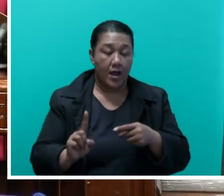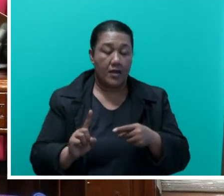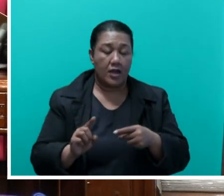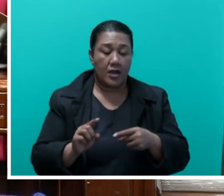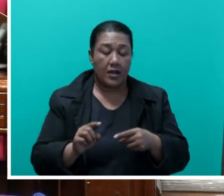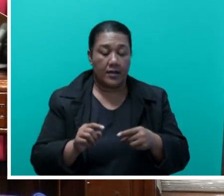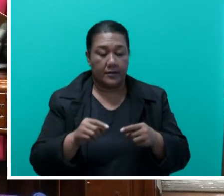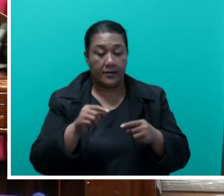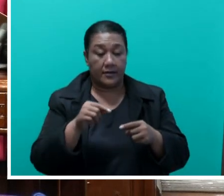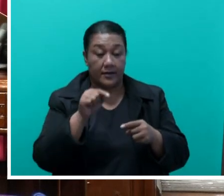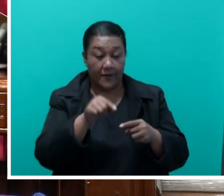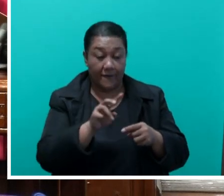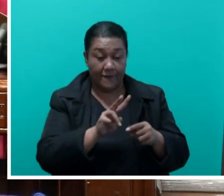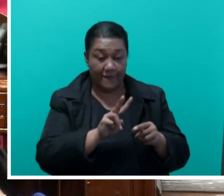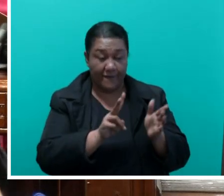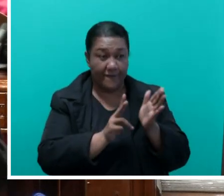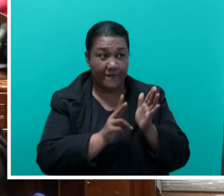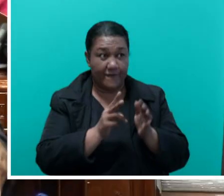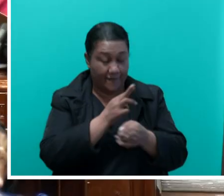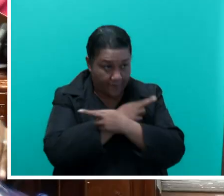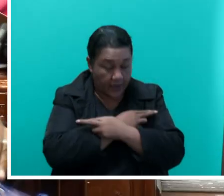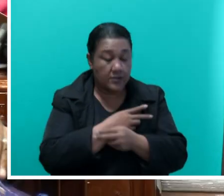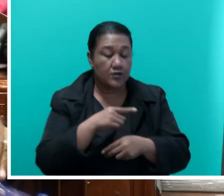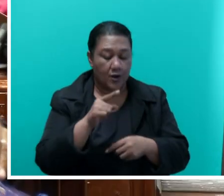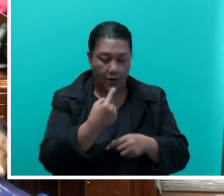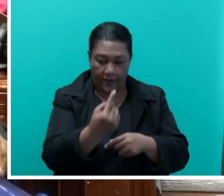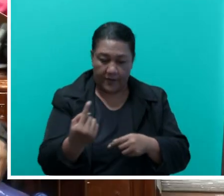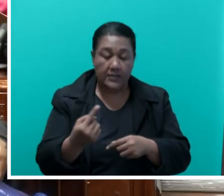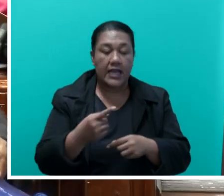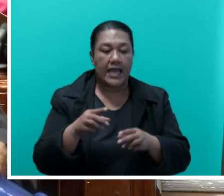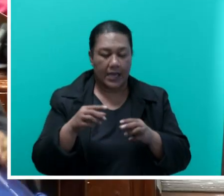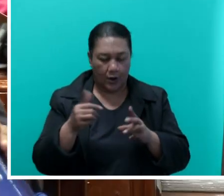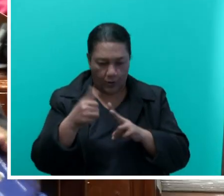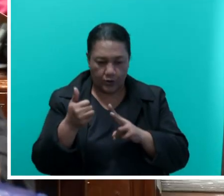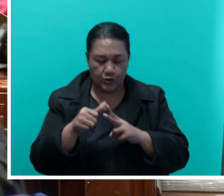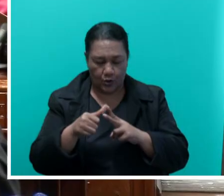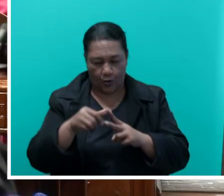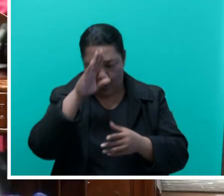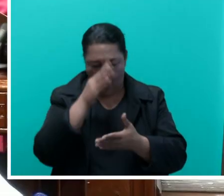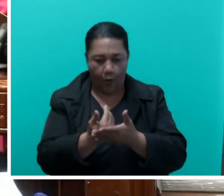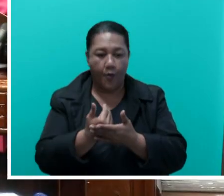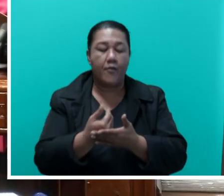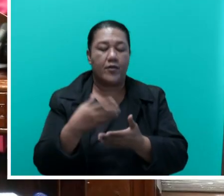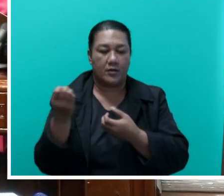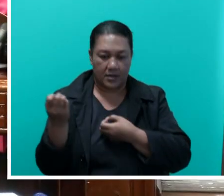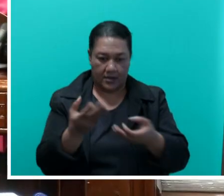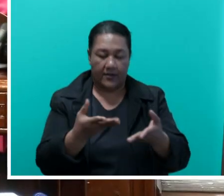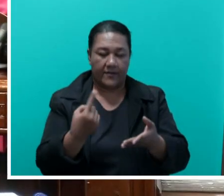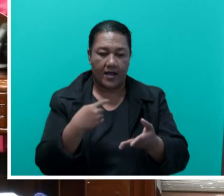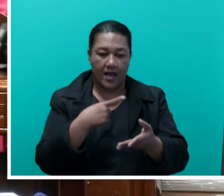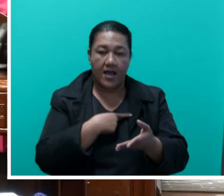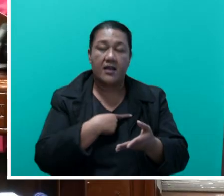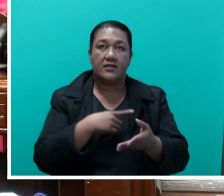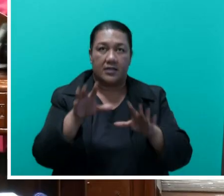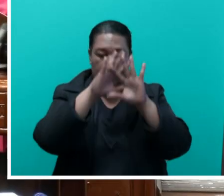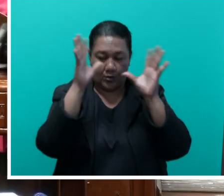itself, but a source of prosperity in our region and a symbol of hope in a world teetering on the edge of calamity.